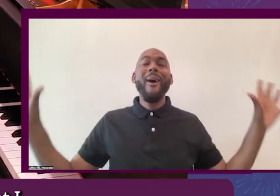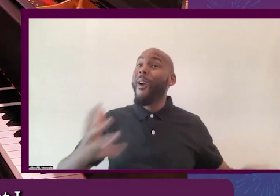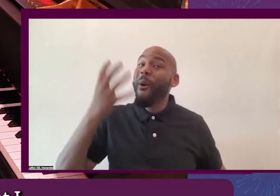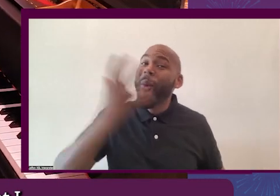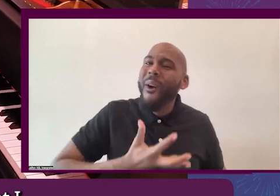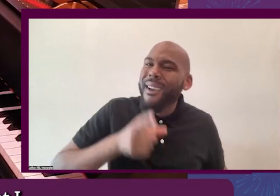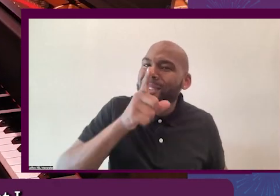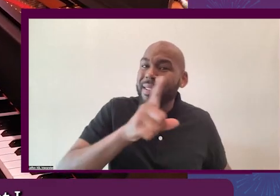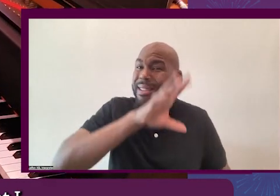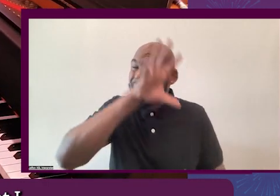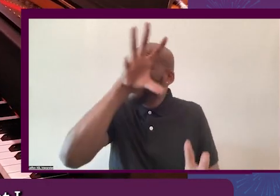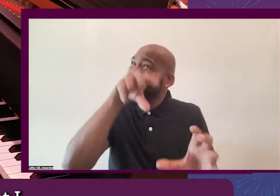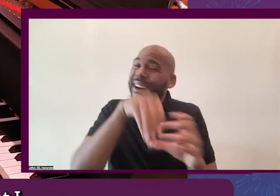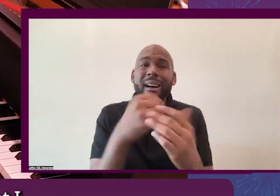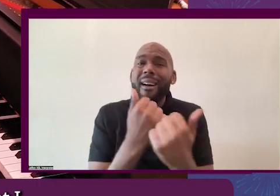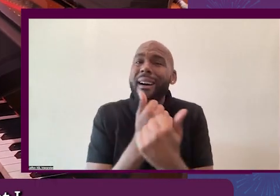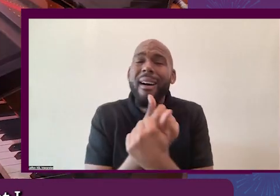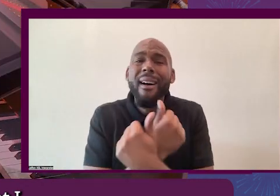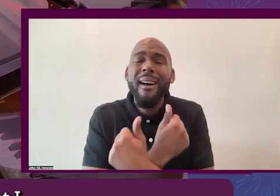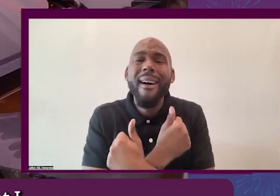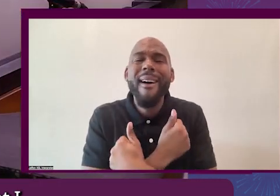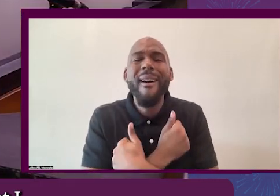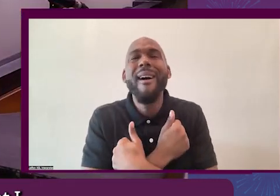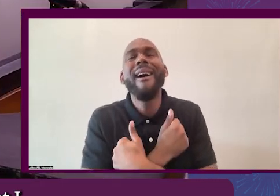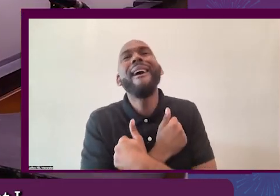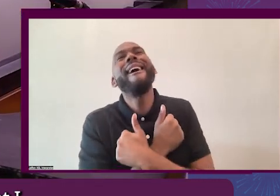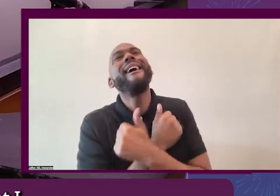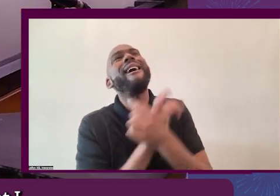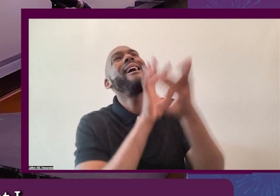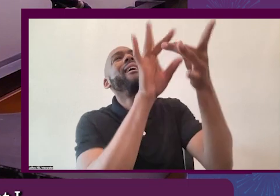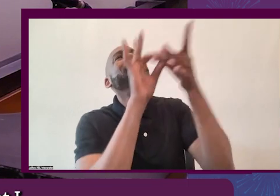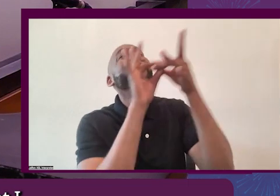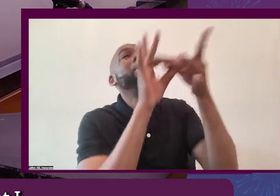word. And if you were in